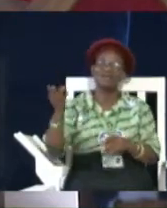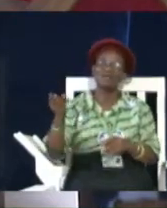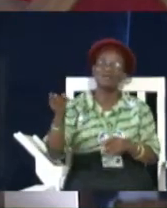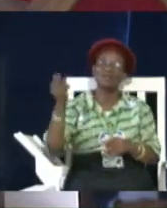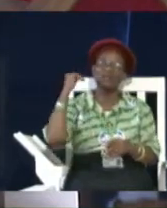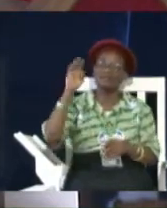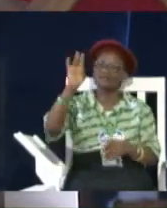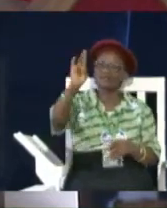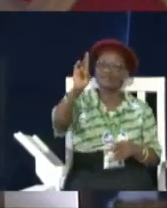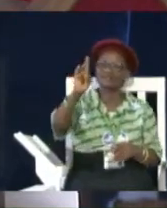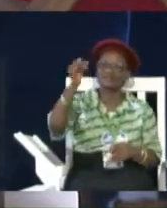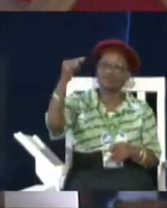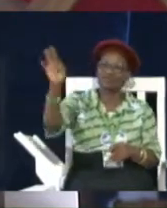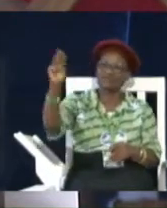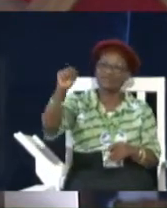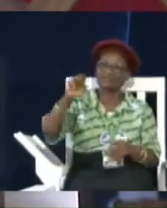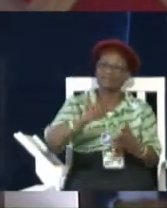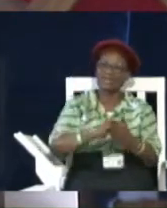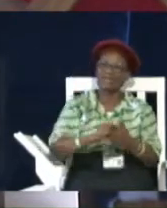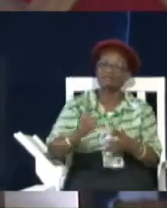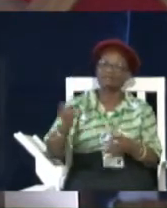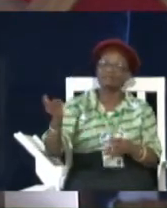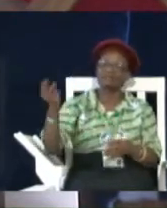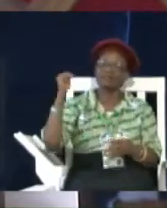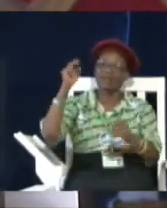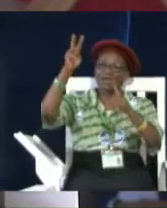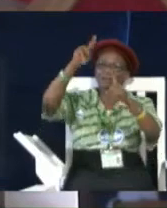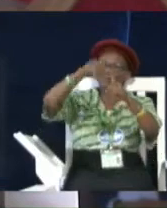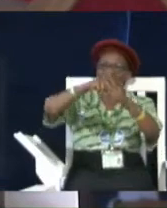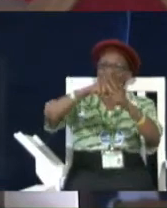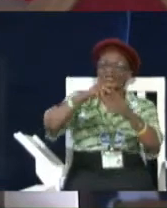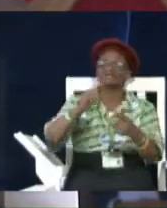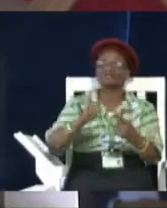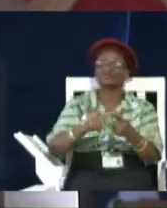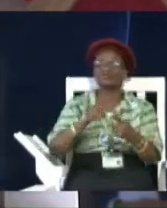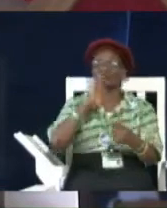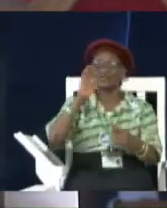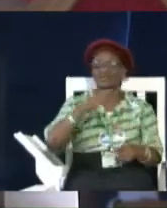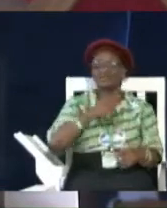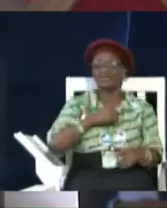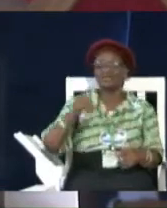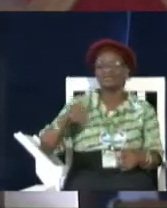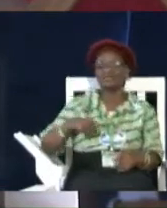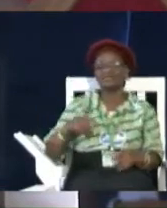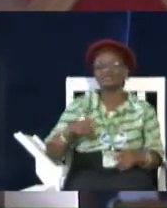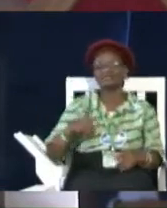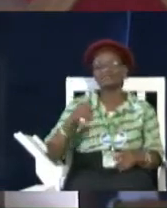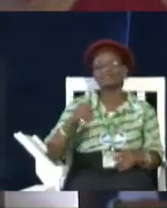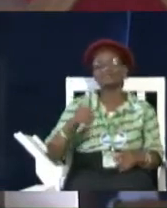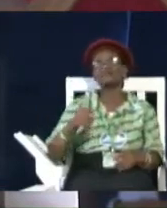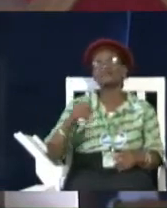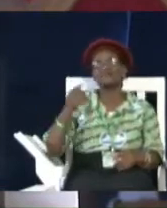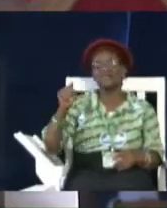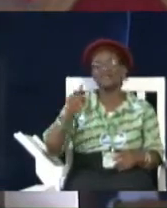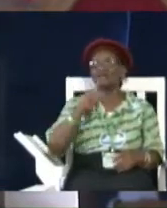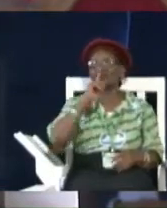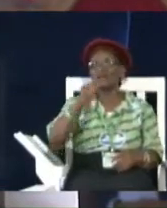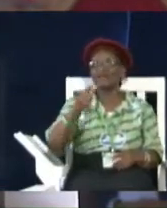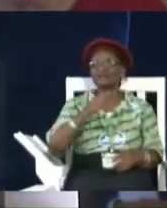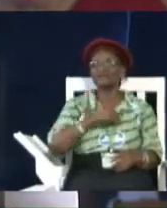that were appointed to be deacons, the original deacons.